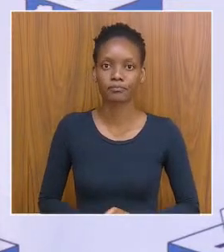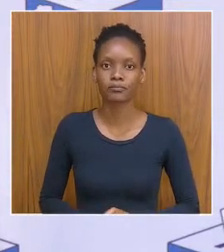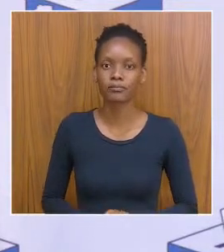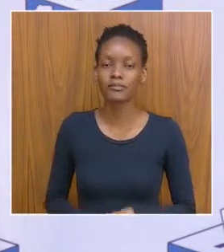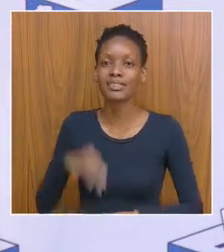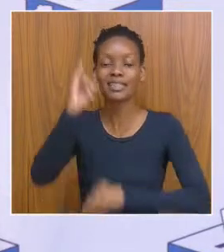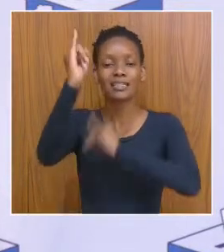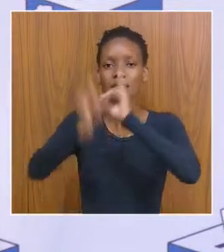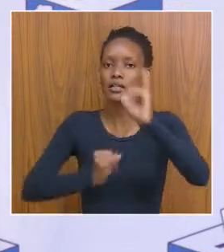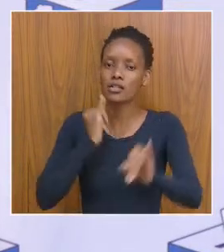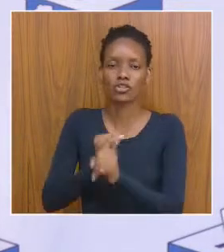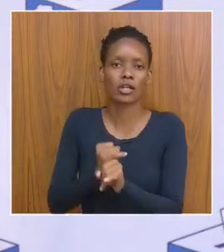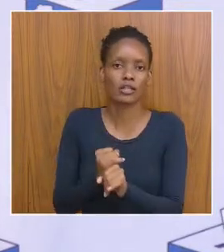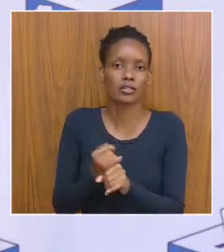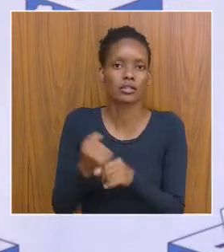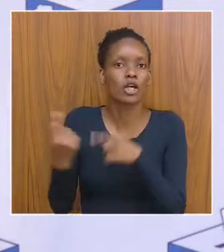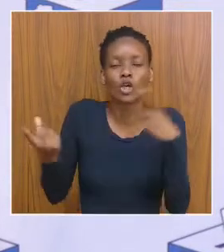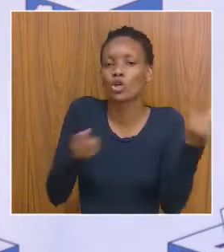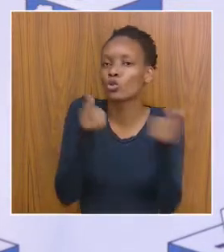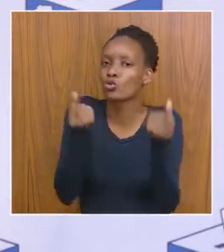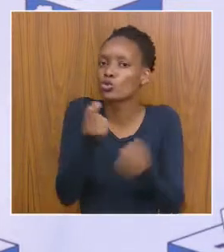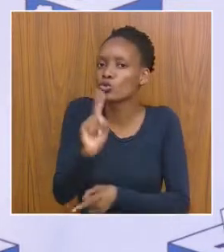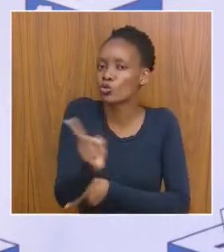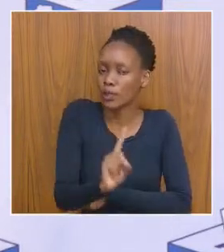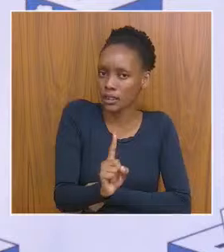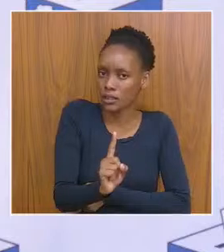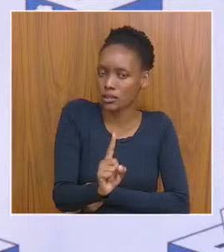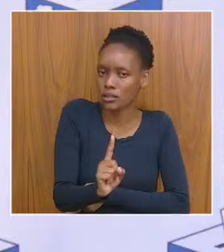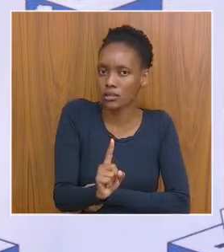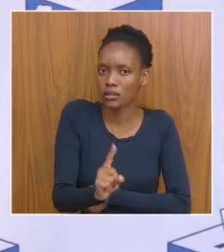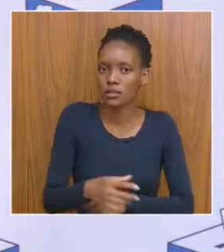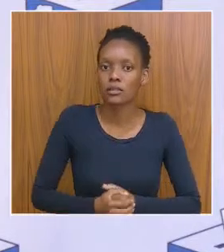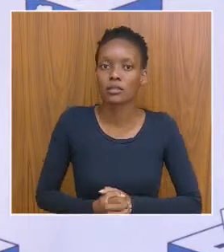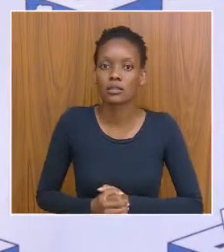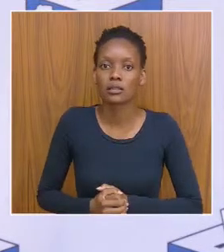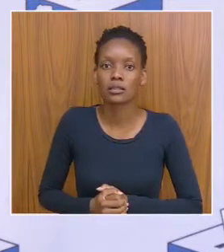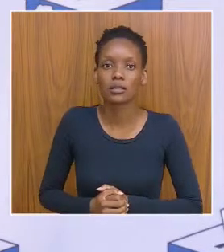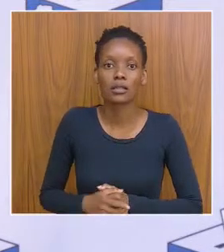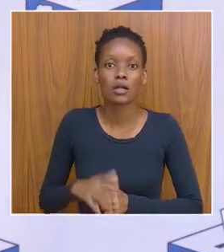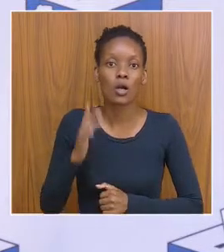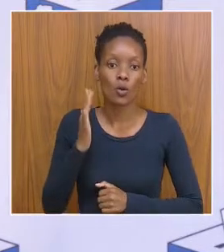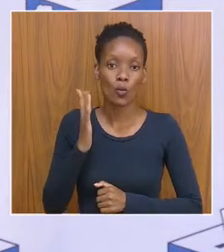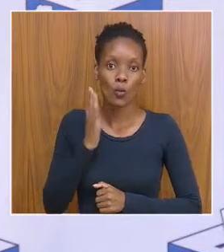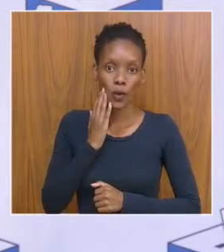practice internationally is that where you send